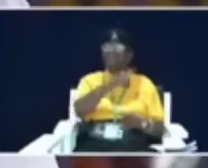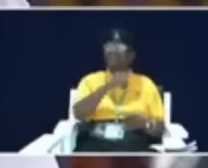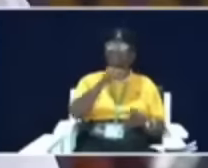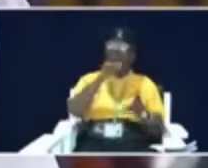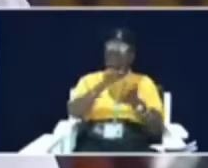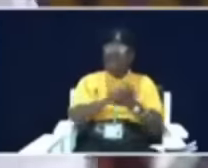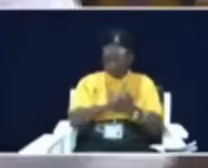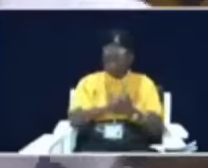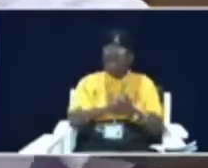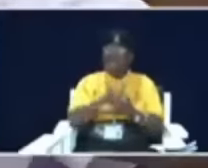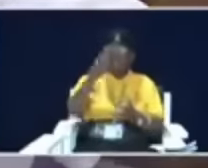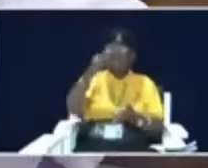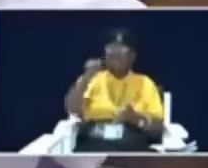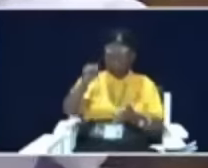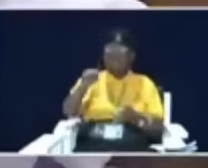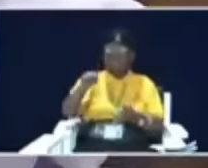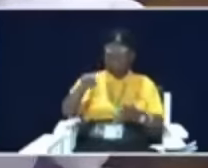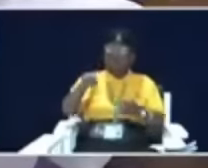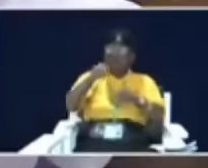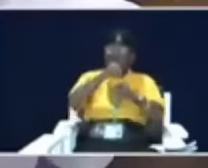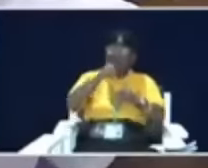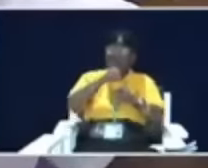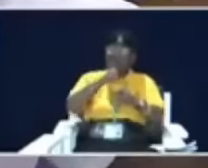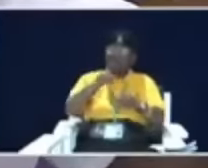the original Babalawos, the